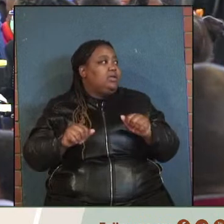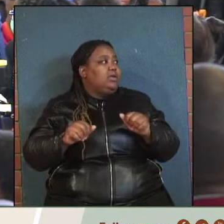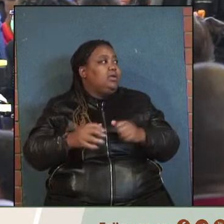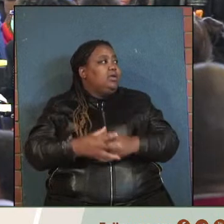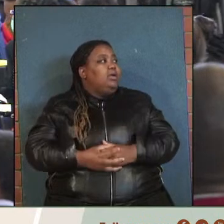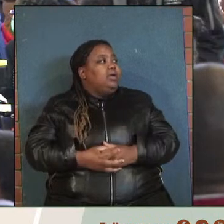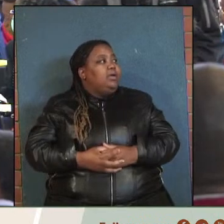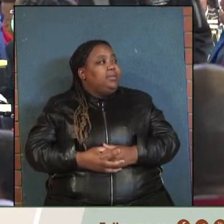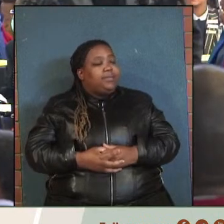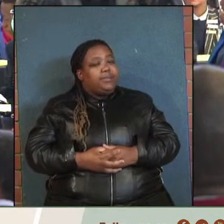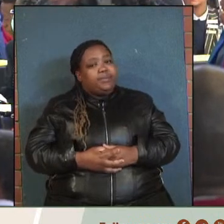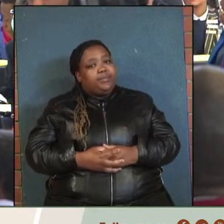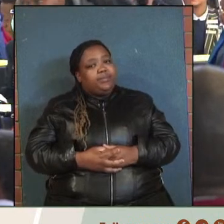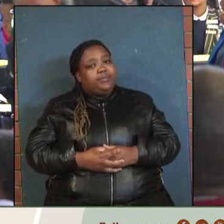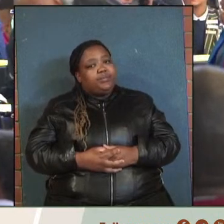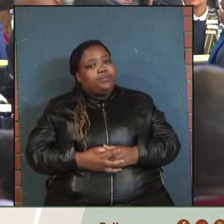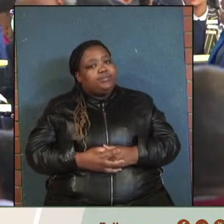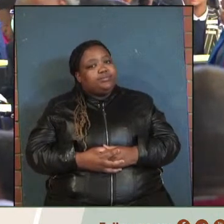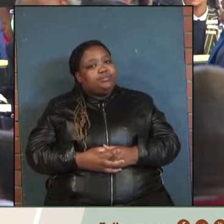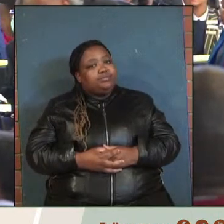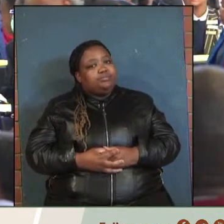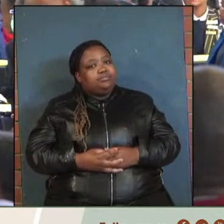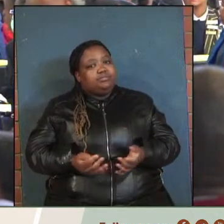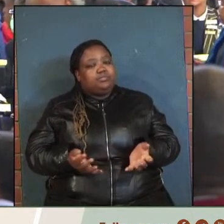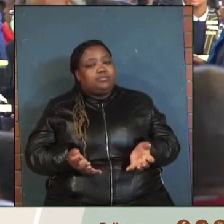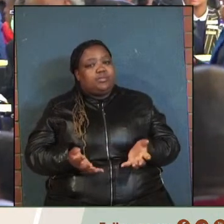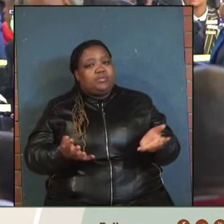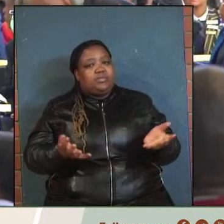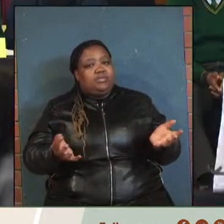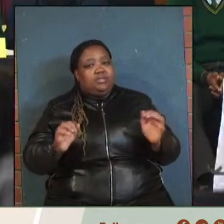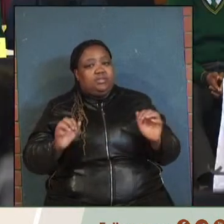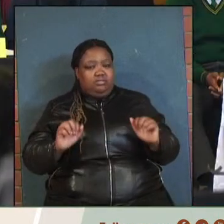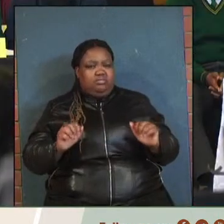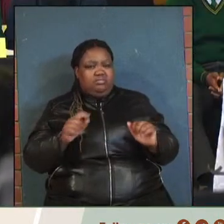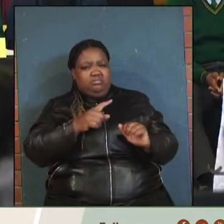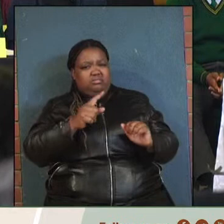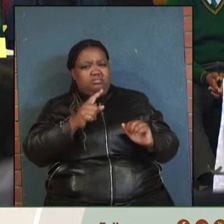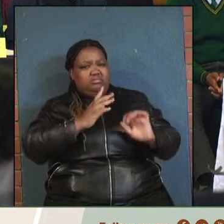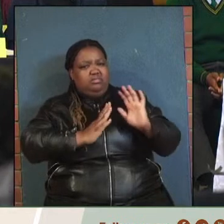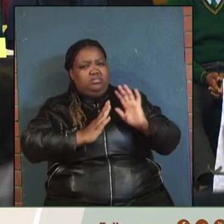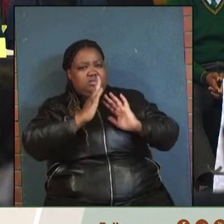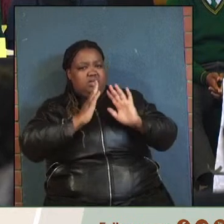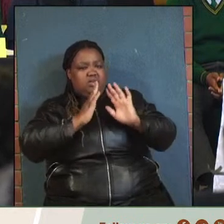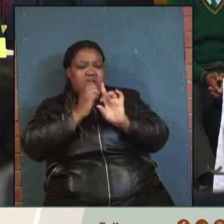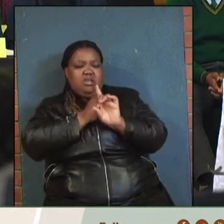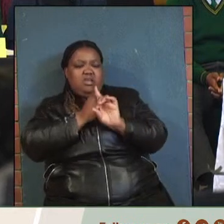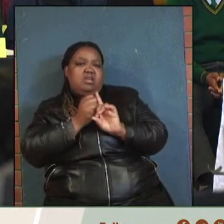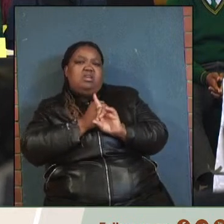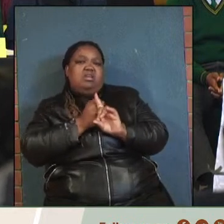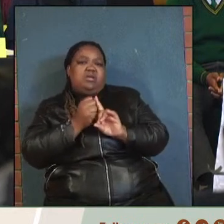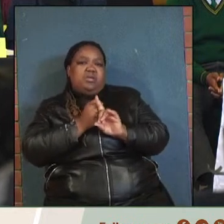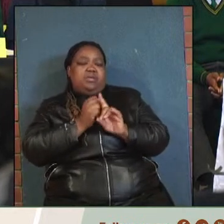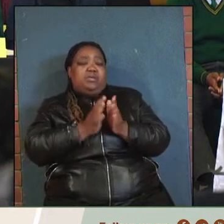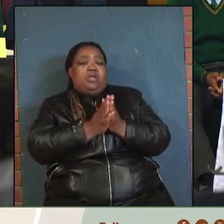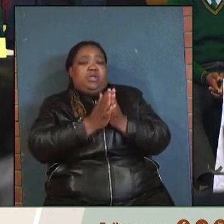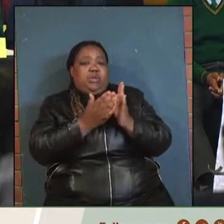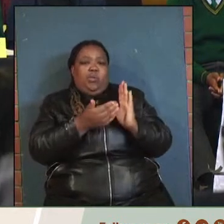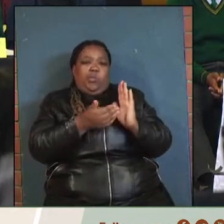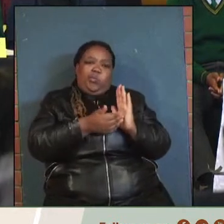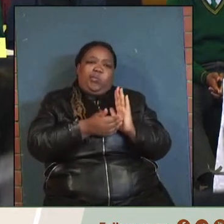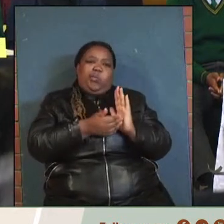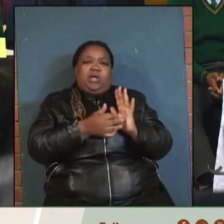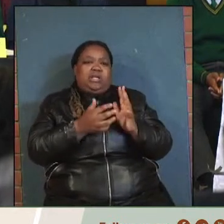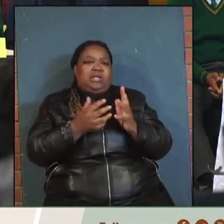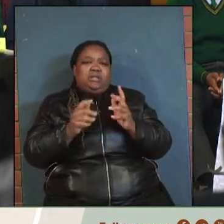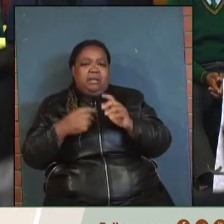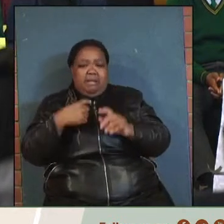right? We've just given you like a definition of like abuse, like a book definition of it. We didn't go deep